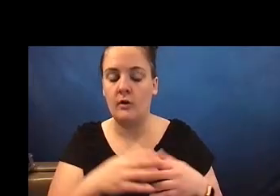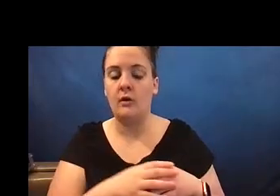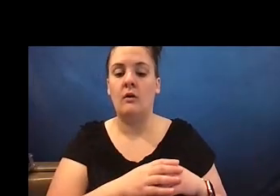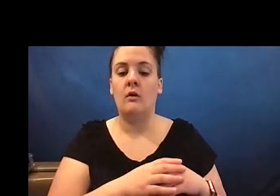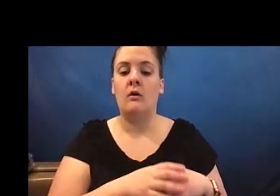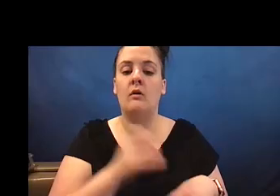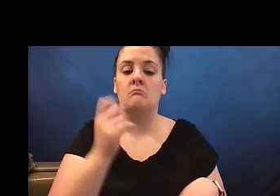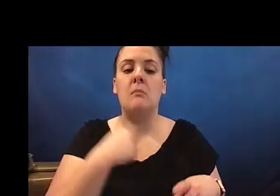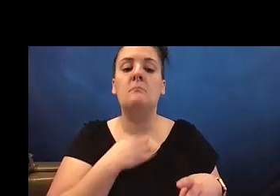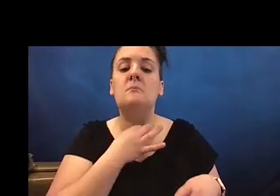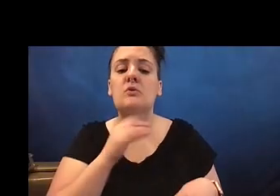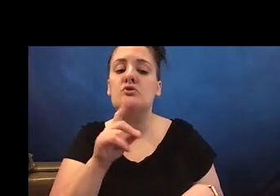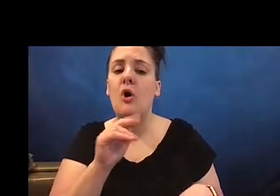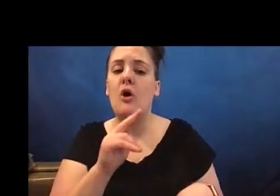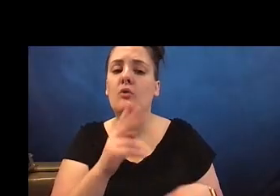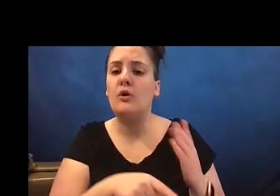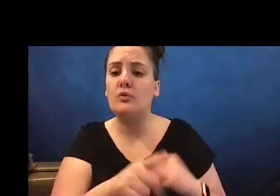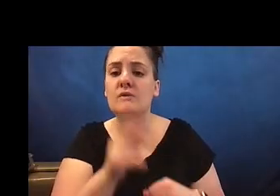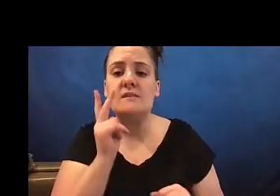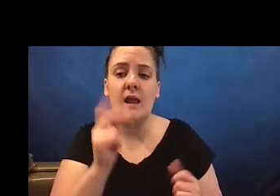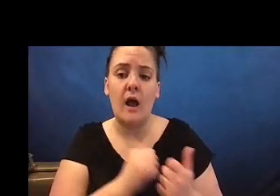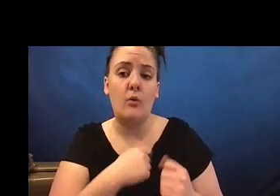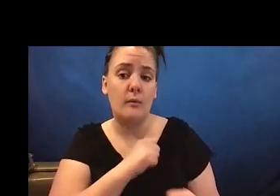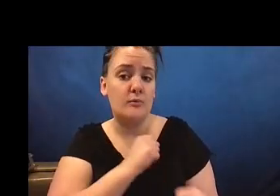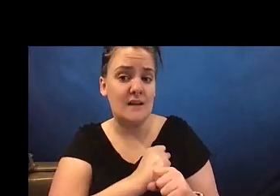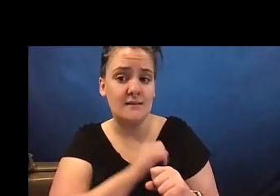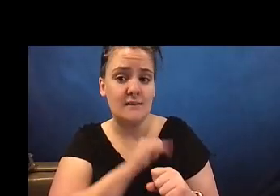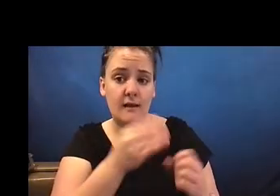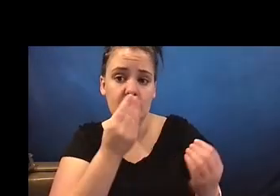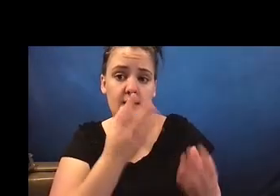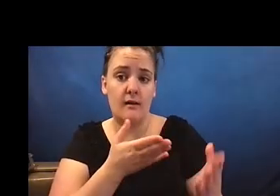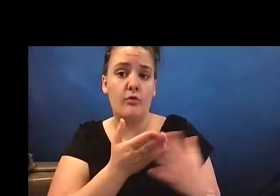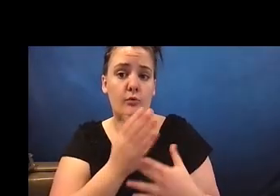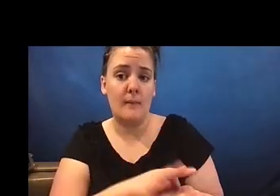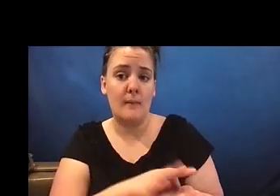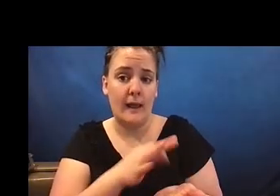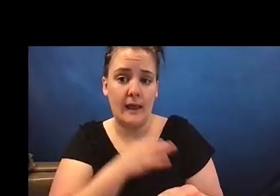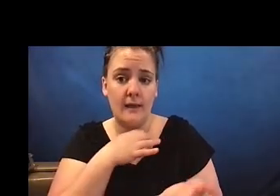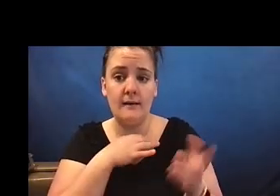The questions are, how do we make sure we're protecting the data through Medicaid,